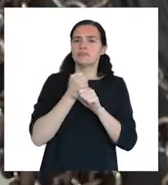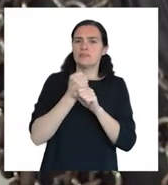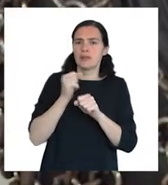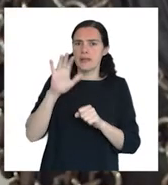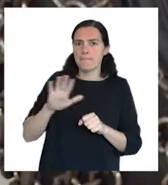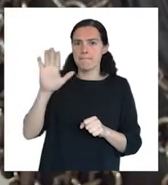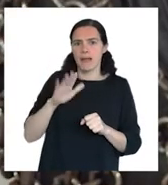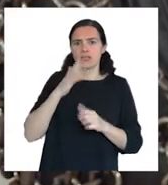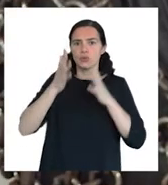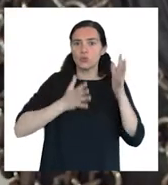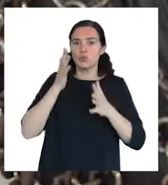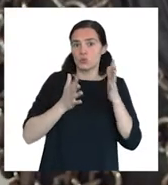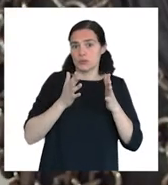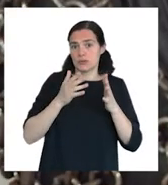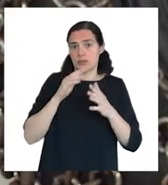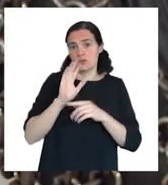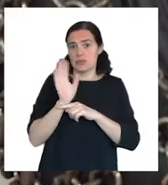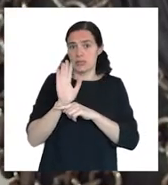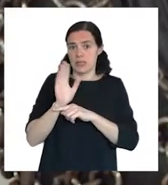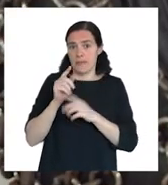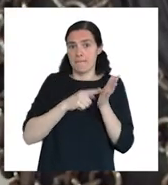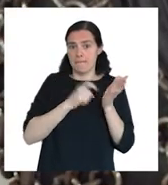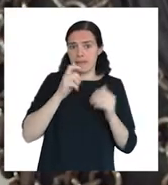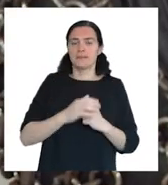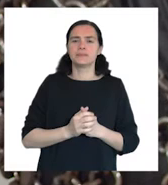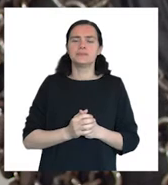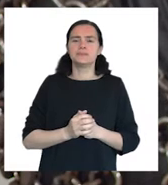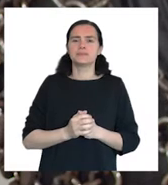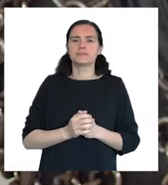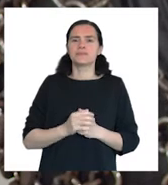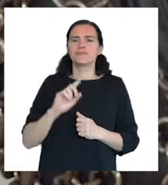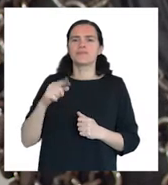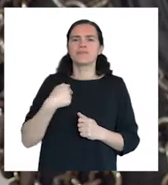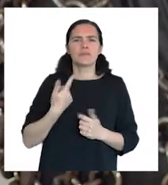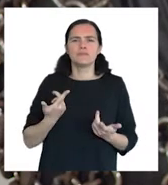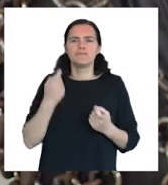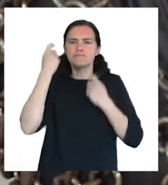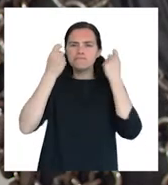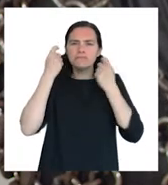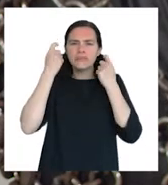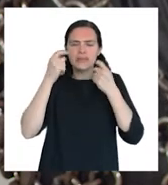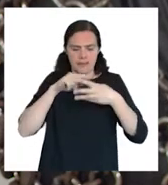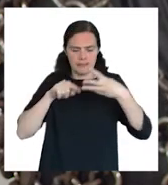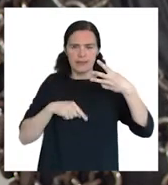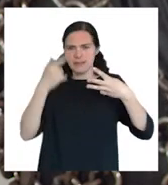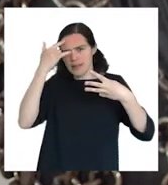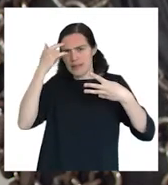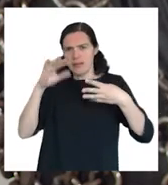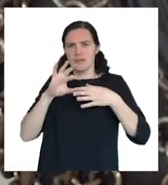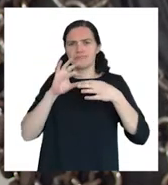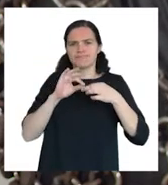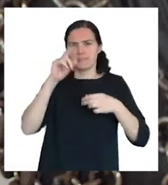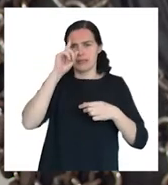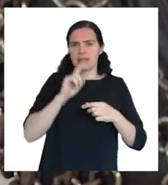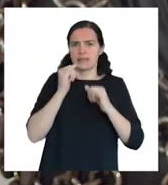of the image industry of Hollywood, we cannot not think about these three ideas of